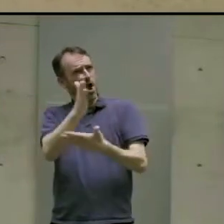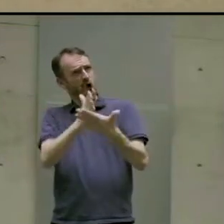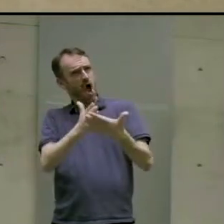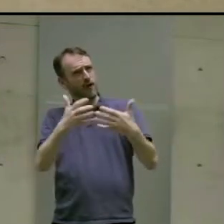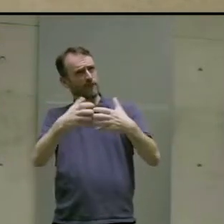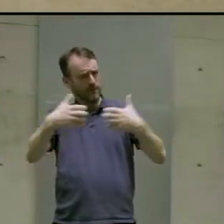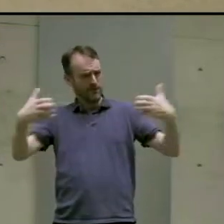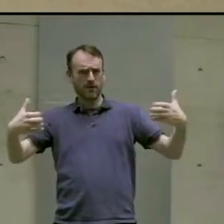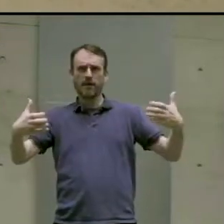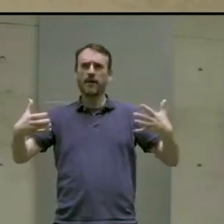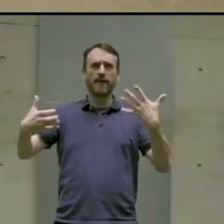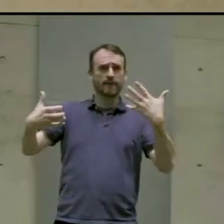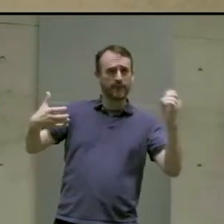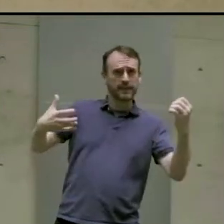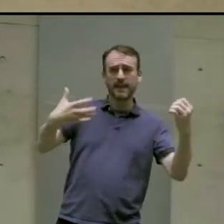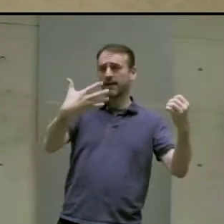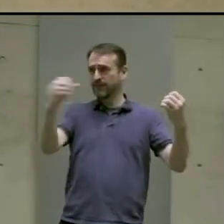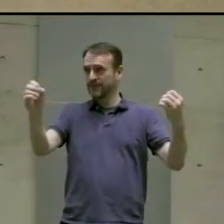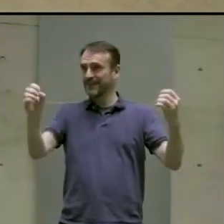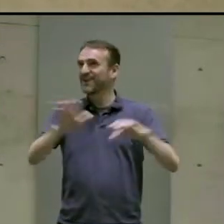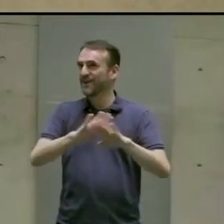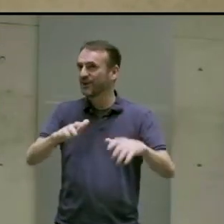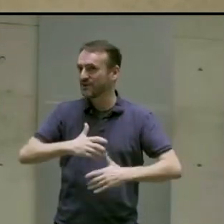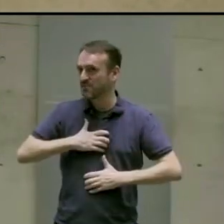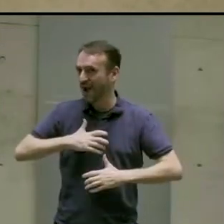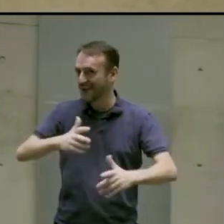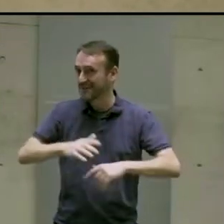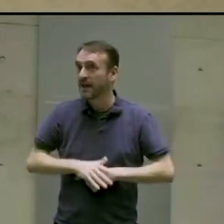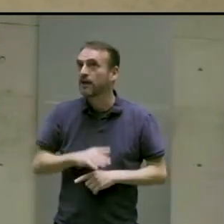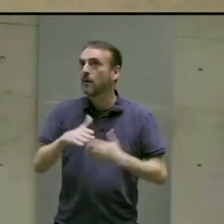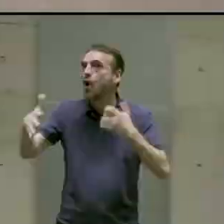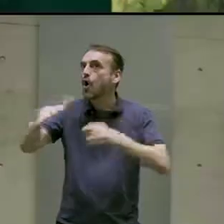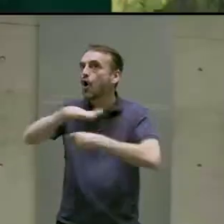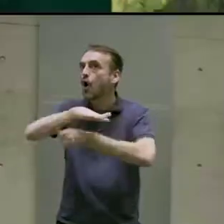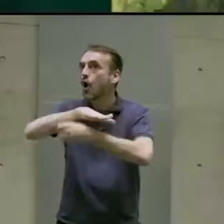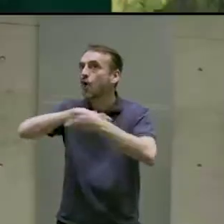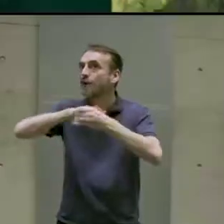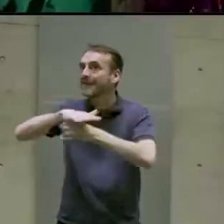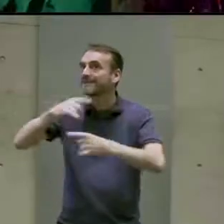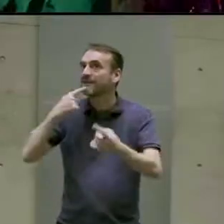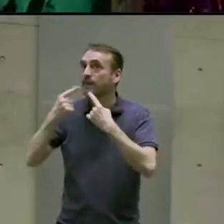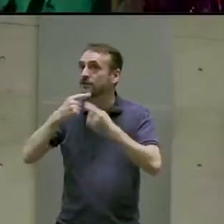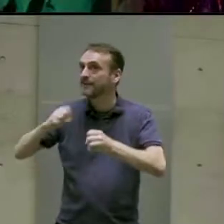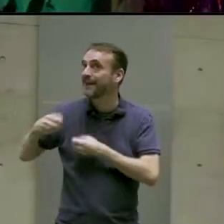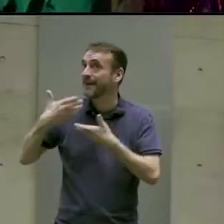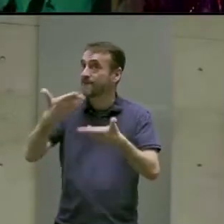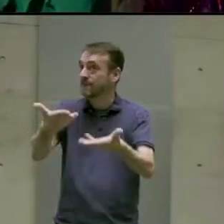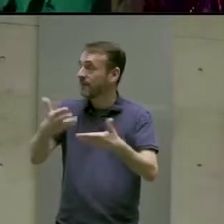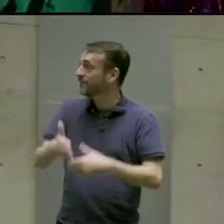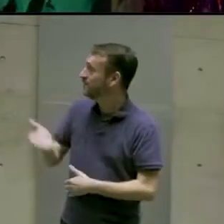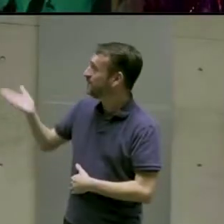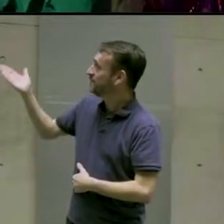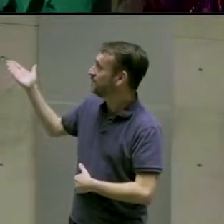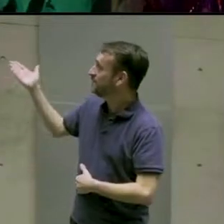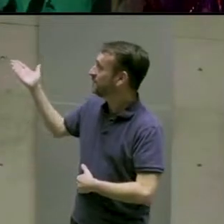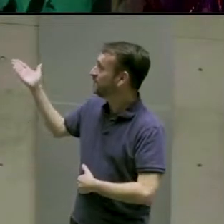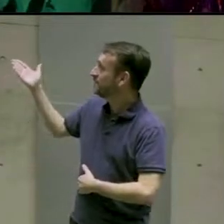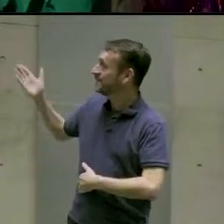50-50, unsurprisingly. I'm going to give you a little more context, okay? You're going to get a little more context.